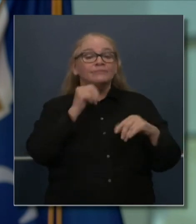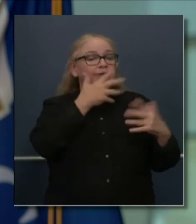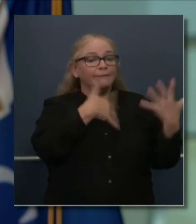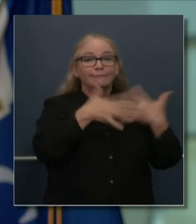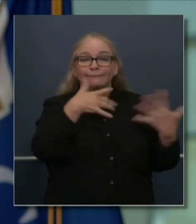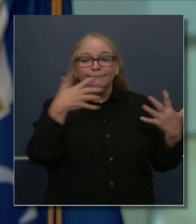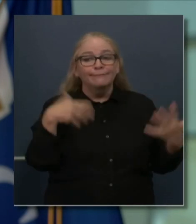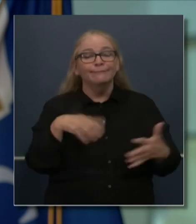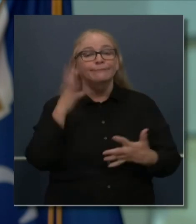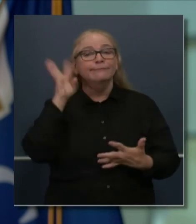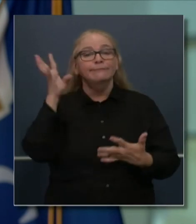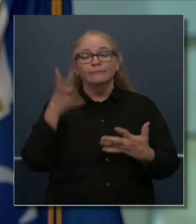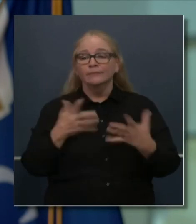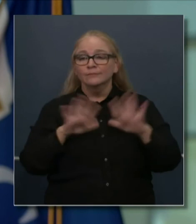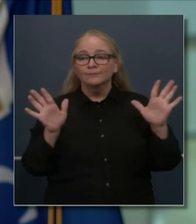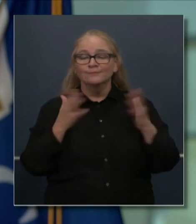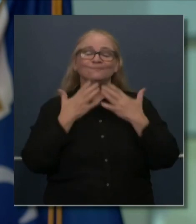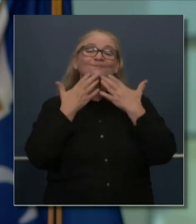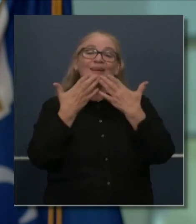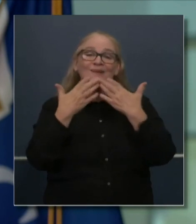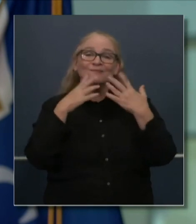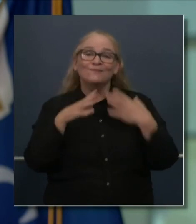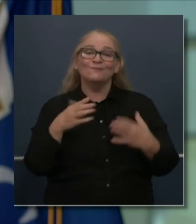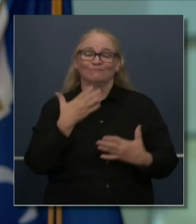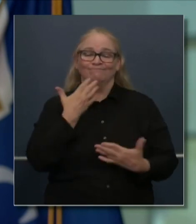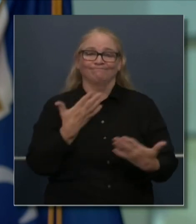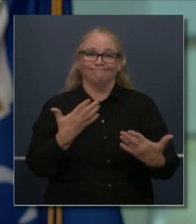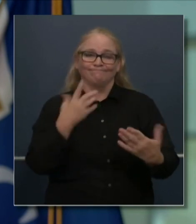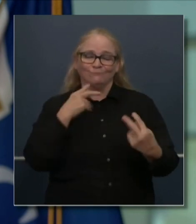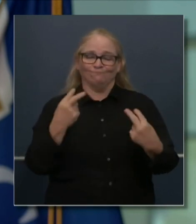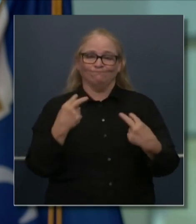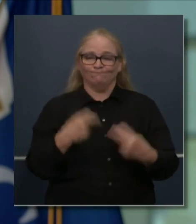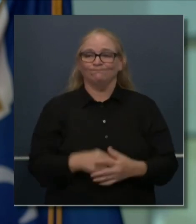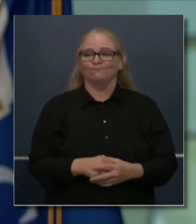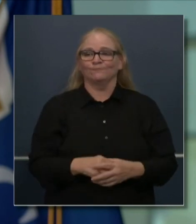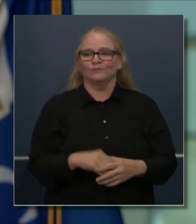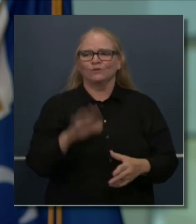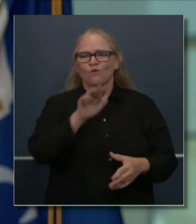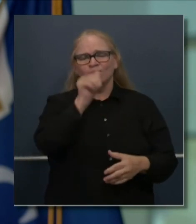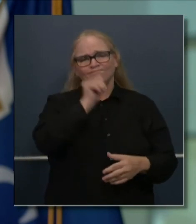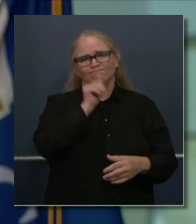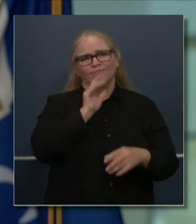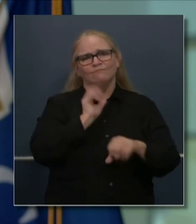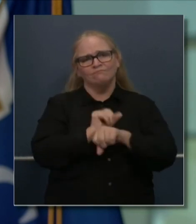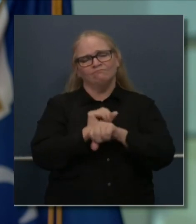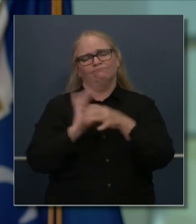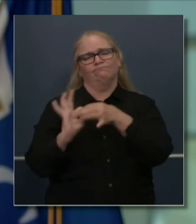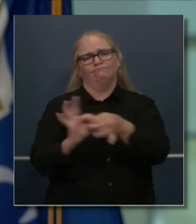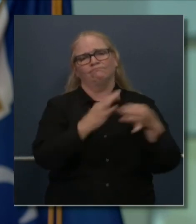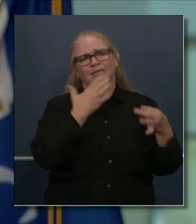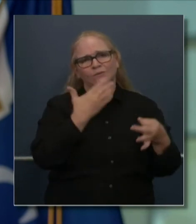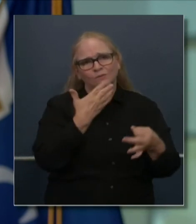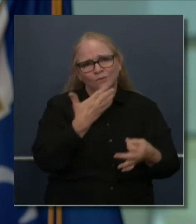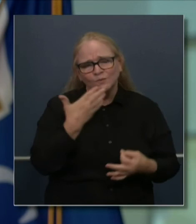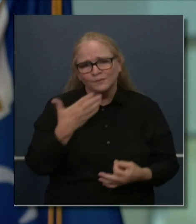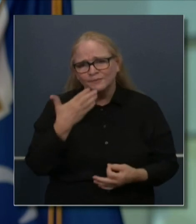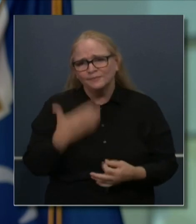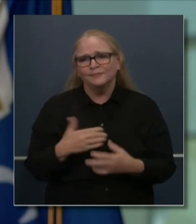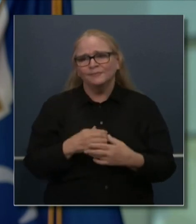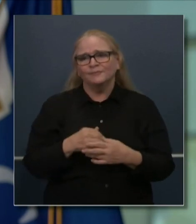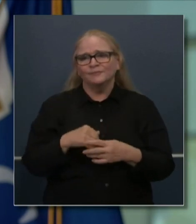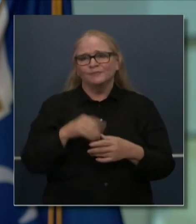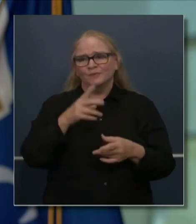distance. Thank you again, the bottom of my heart, for all the incredible work you've done as a state. It's demonstrably reflected in